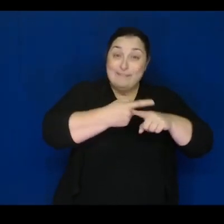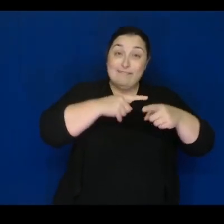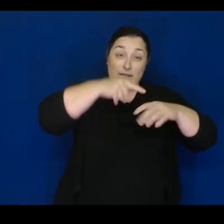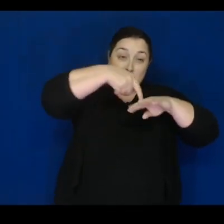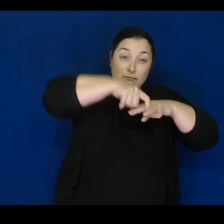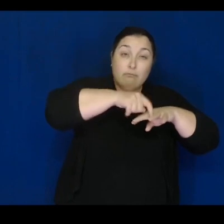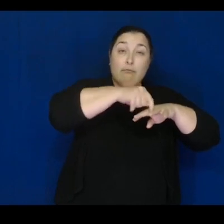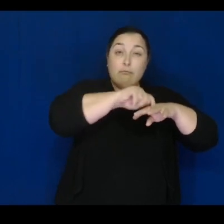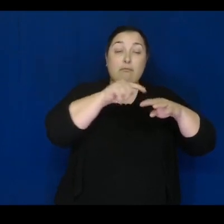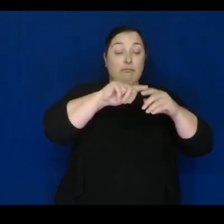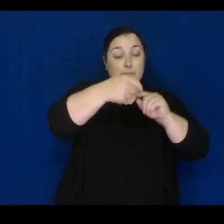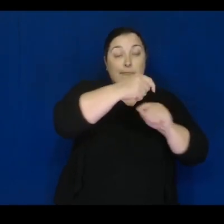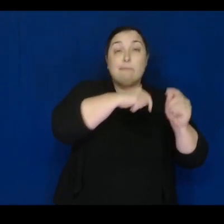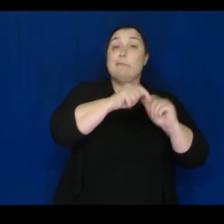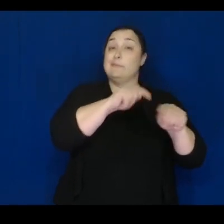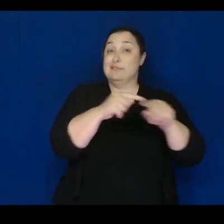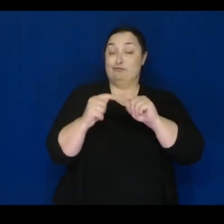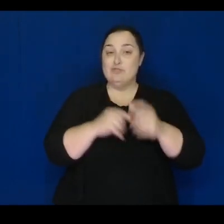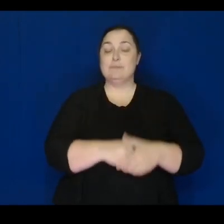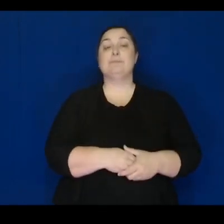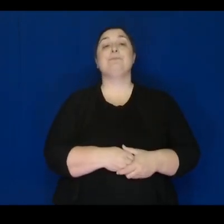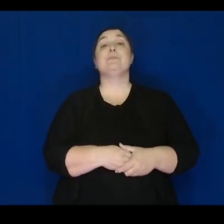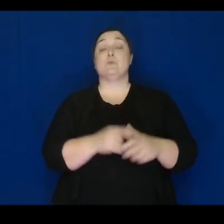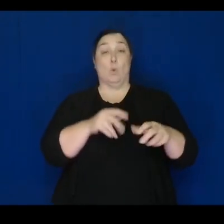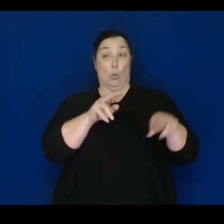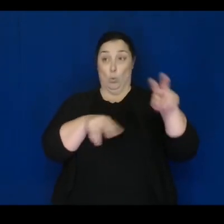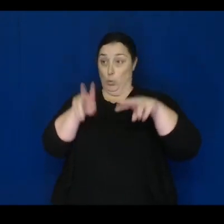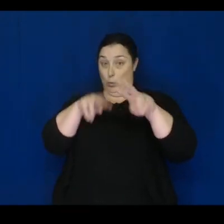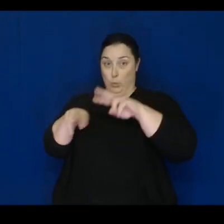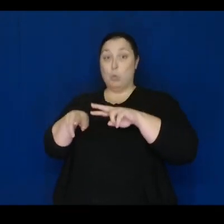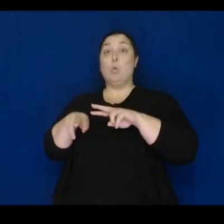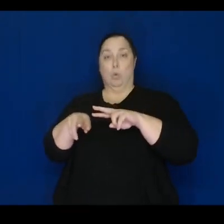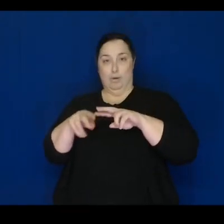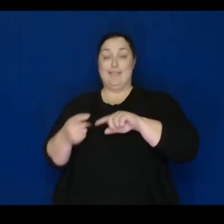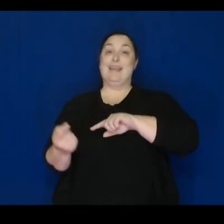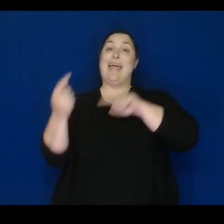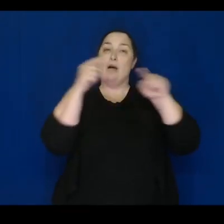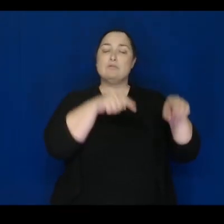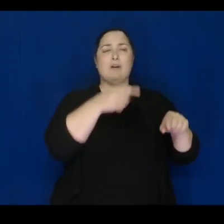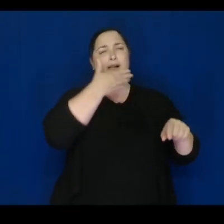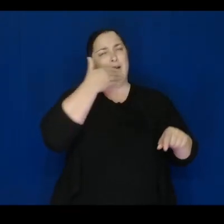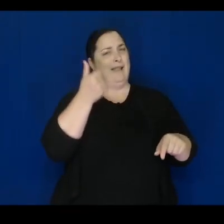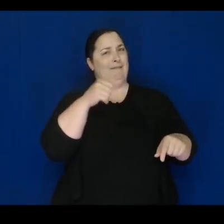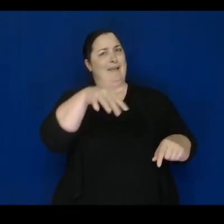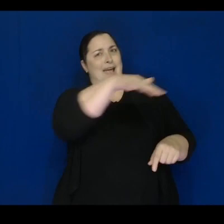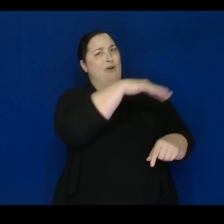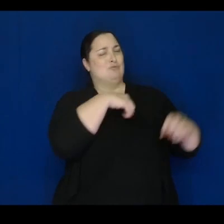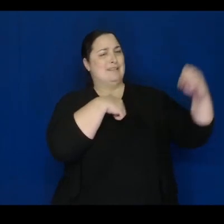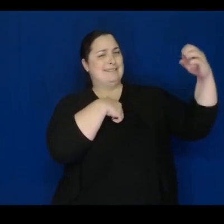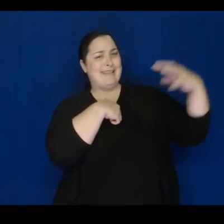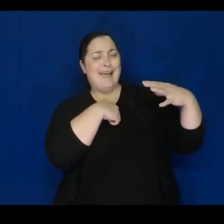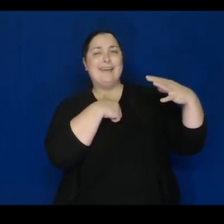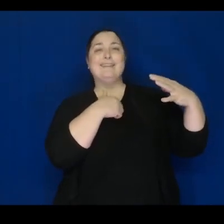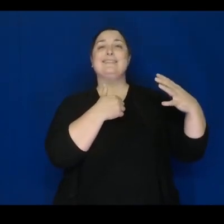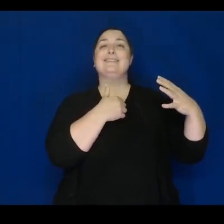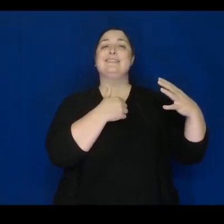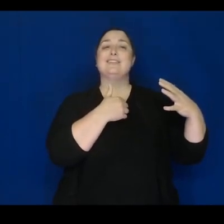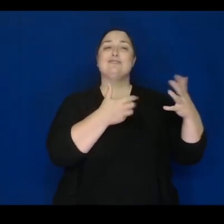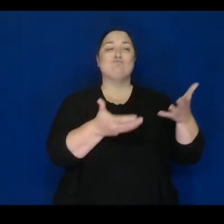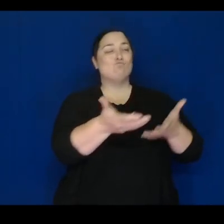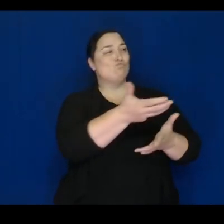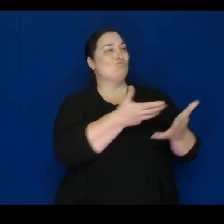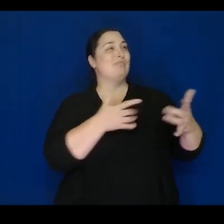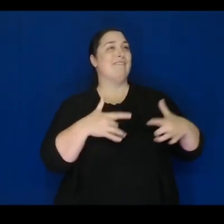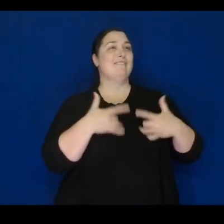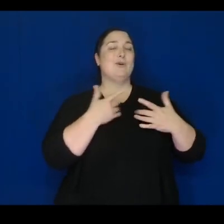go outside on this beautiful sunny day. It was just such a lovely space. Everyone just really talked about how calm